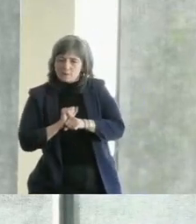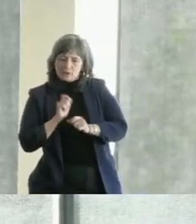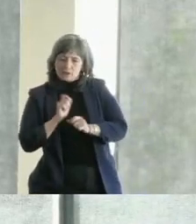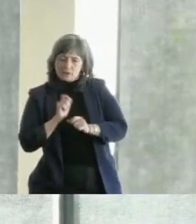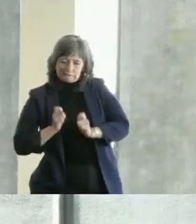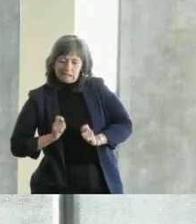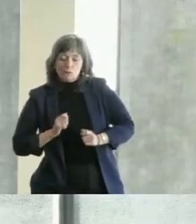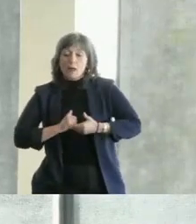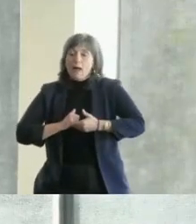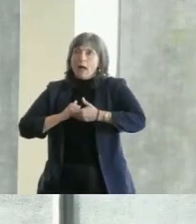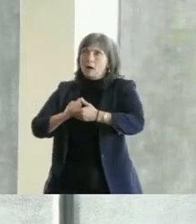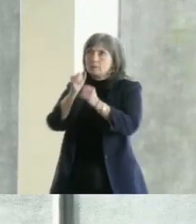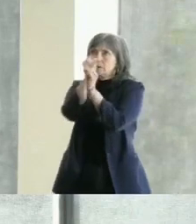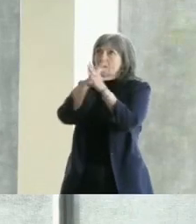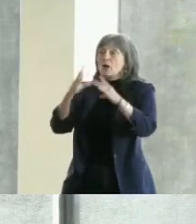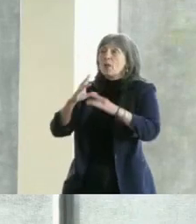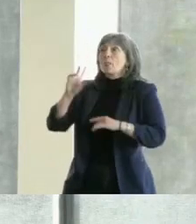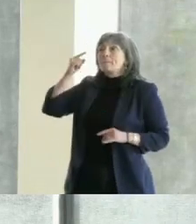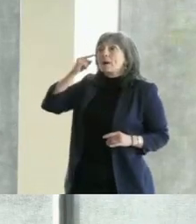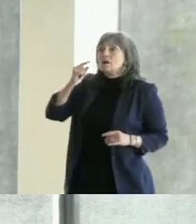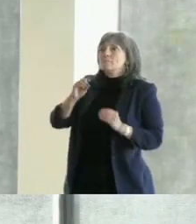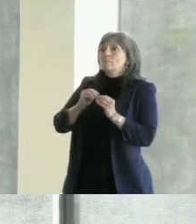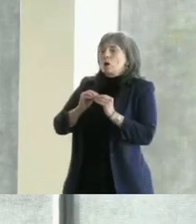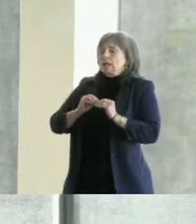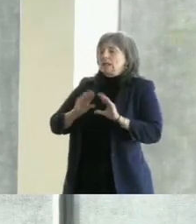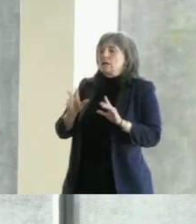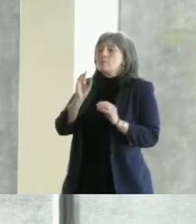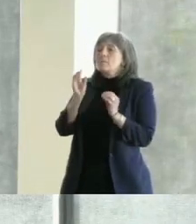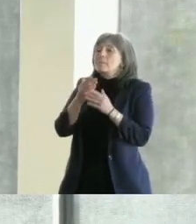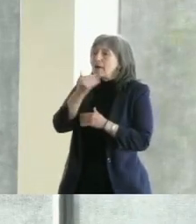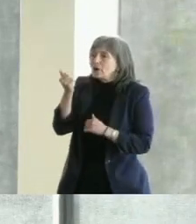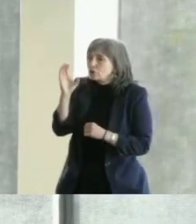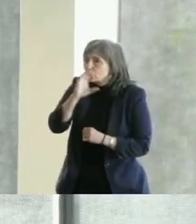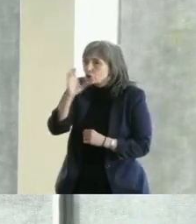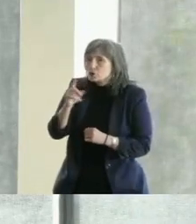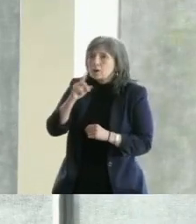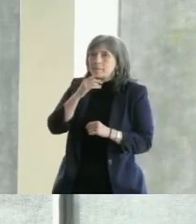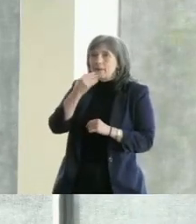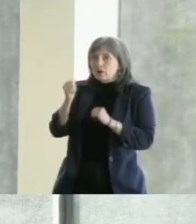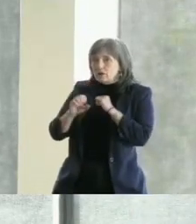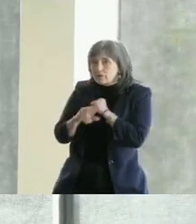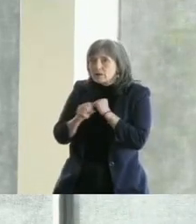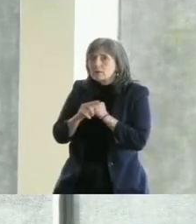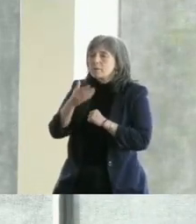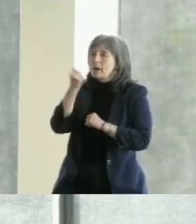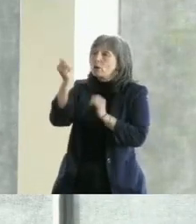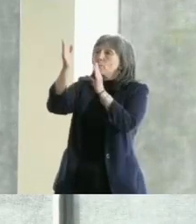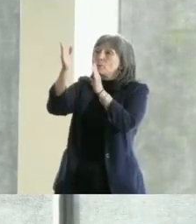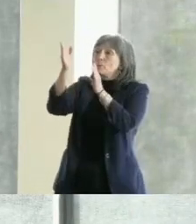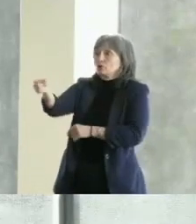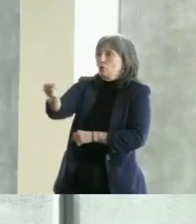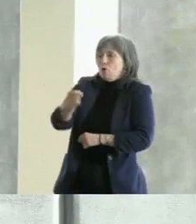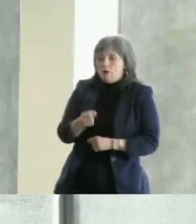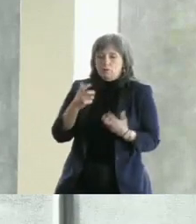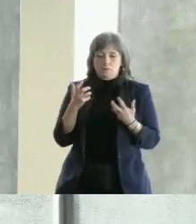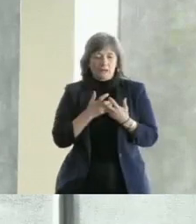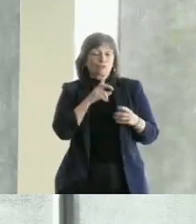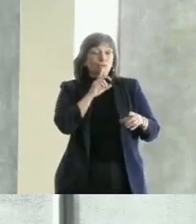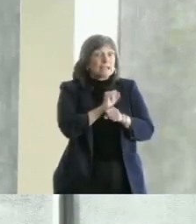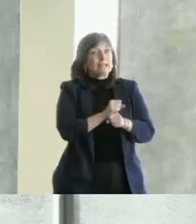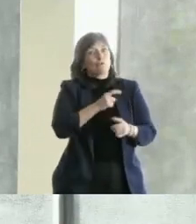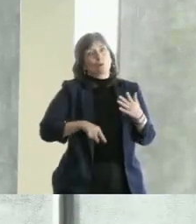rewording makes for a much, much better search, a better ad, a better search, and a better recruitment.